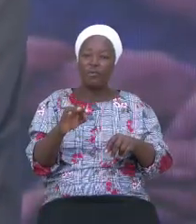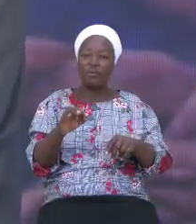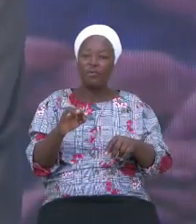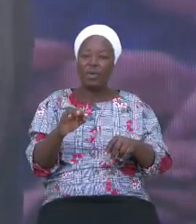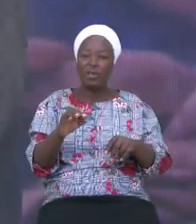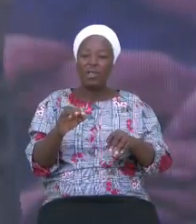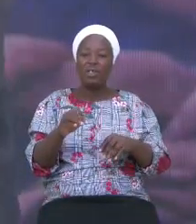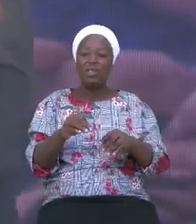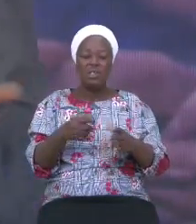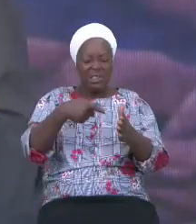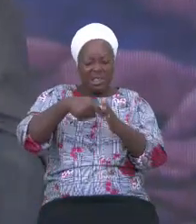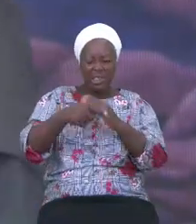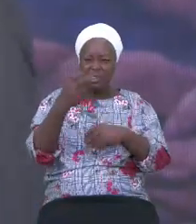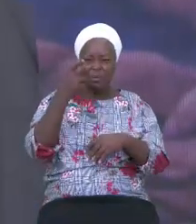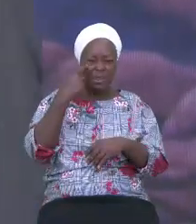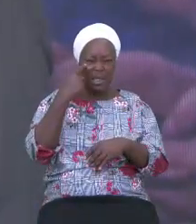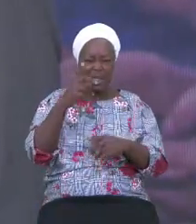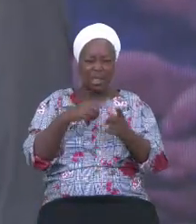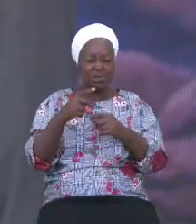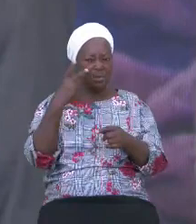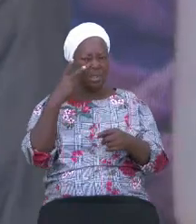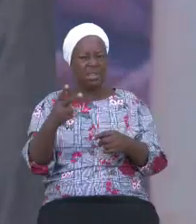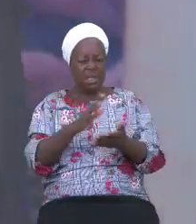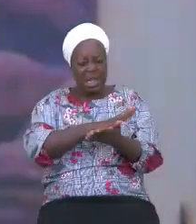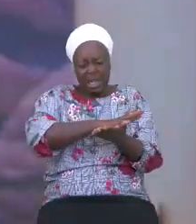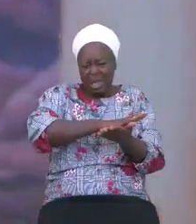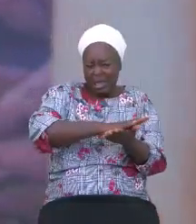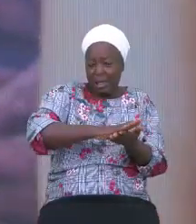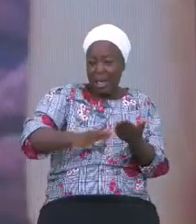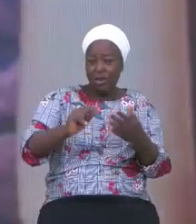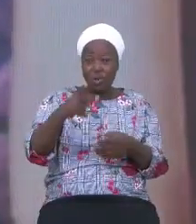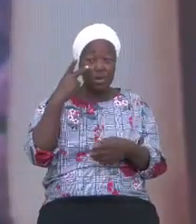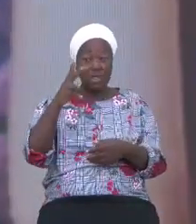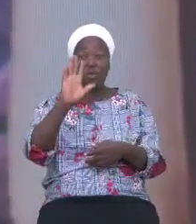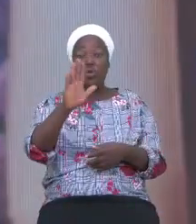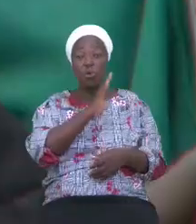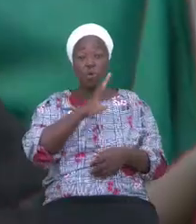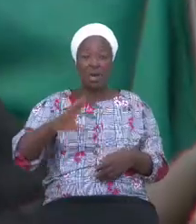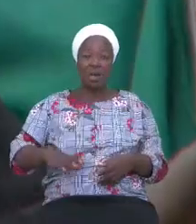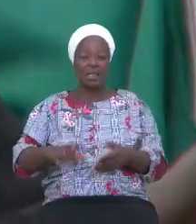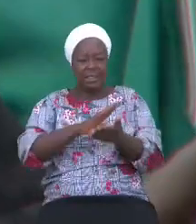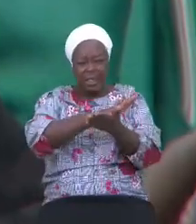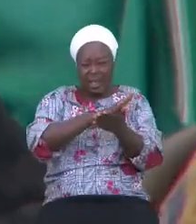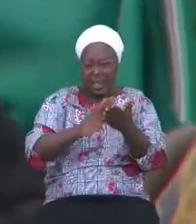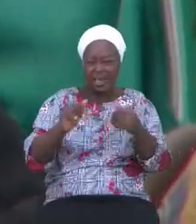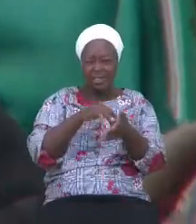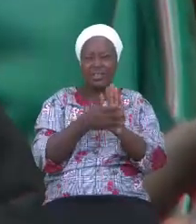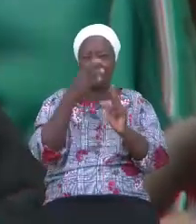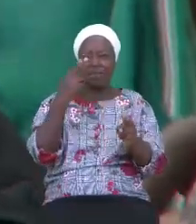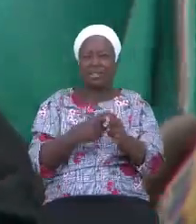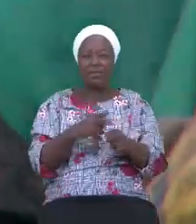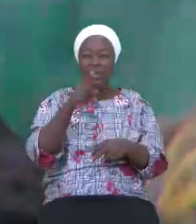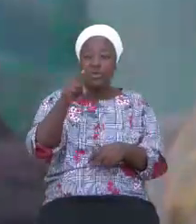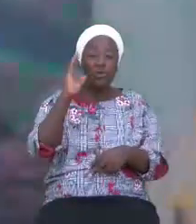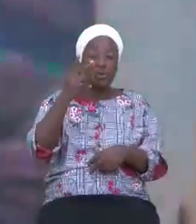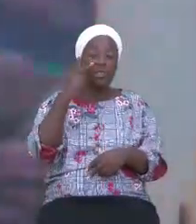sight, and you'll see clearly. You will see your Christ clearly. You'll see